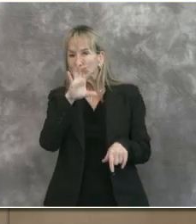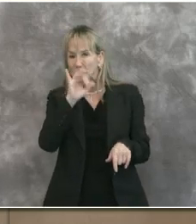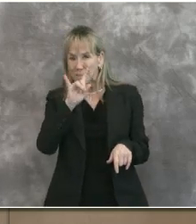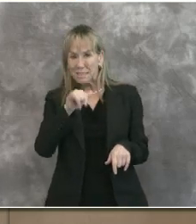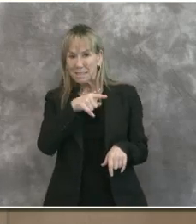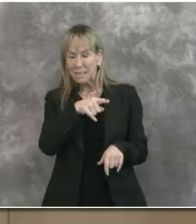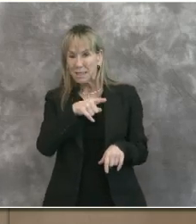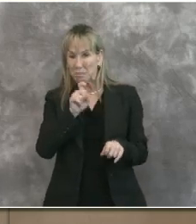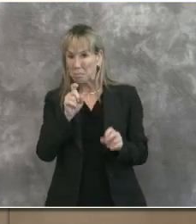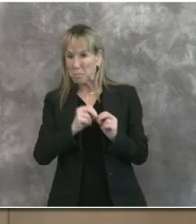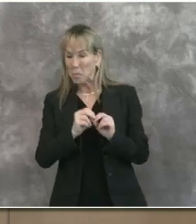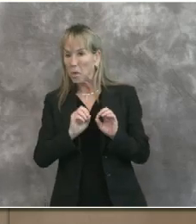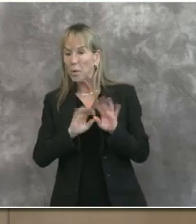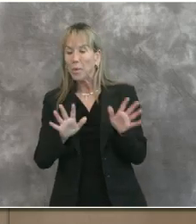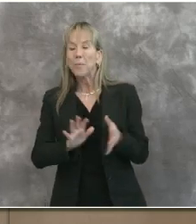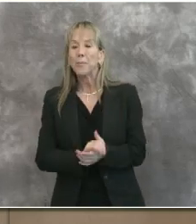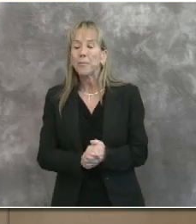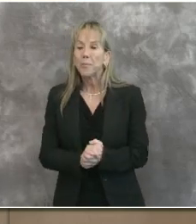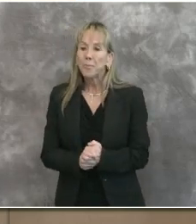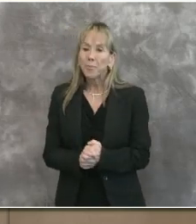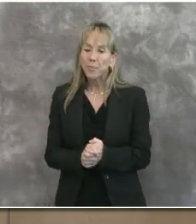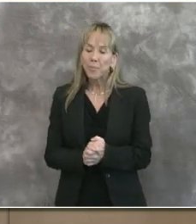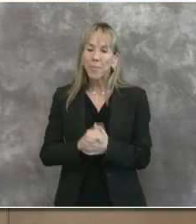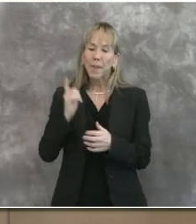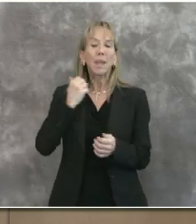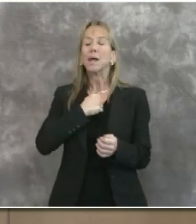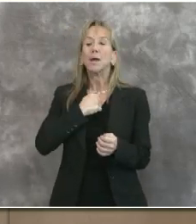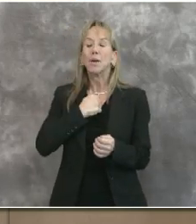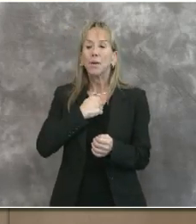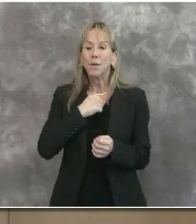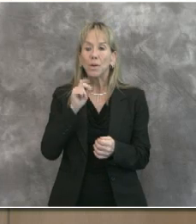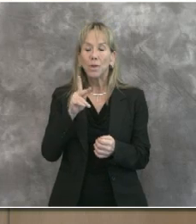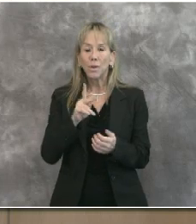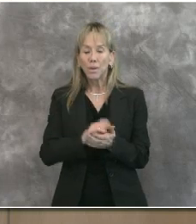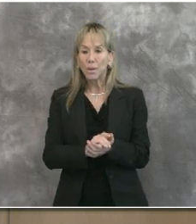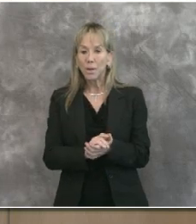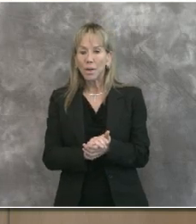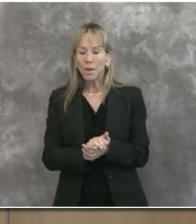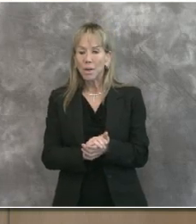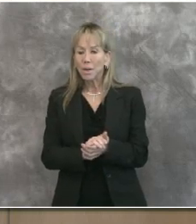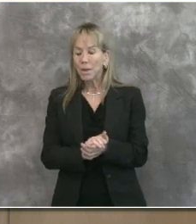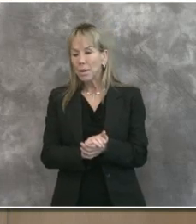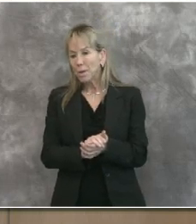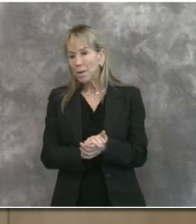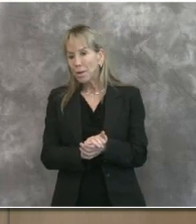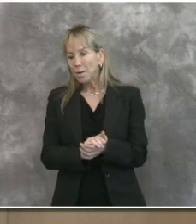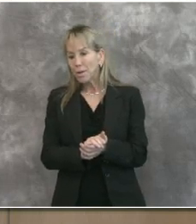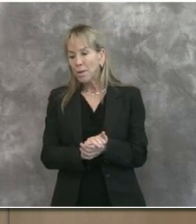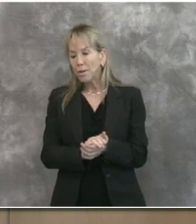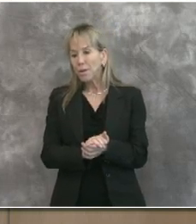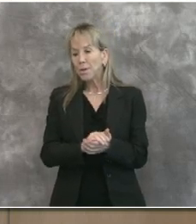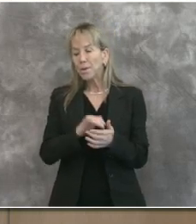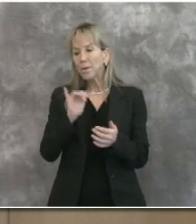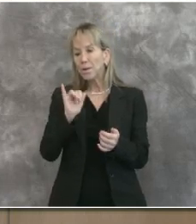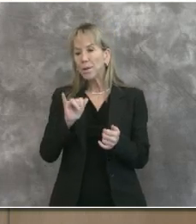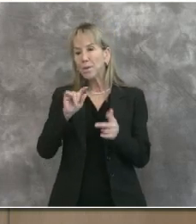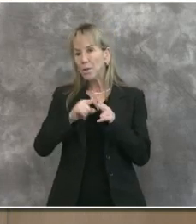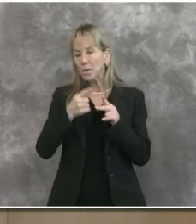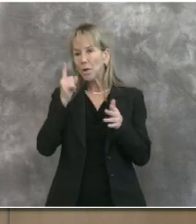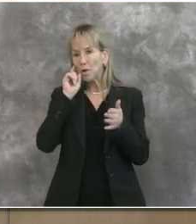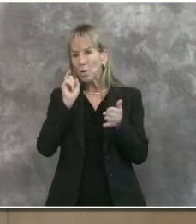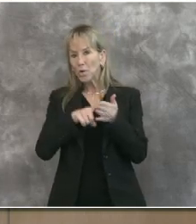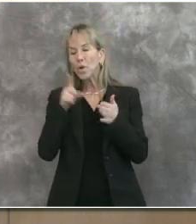clear. Yeah, sorry, it's probably this phone case I have. I'm just going to see if, as we start to see some of these cities issuing